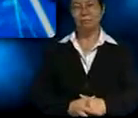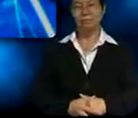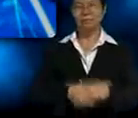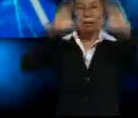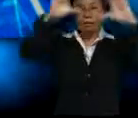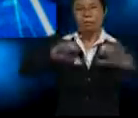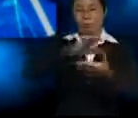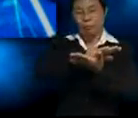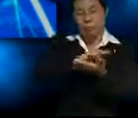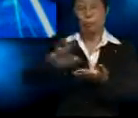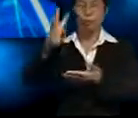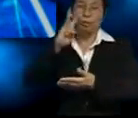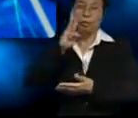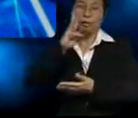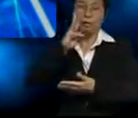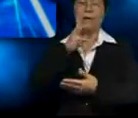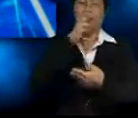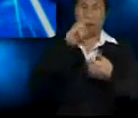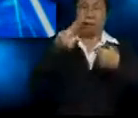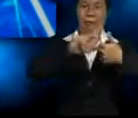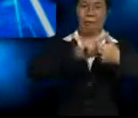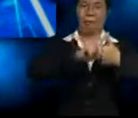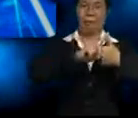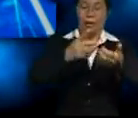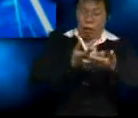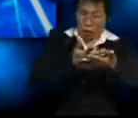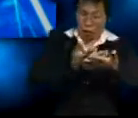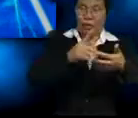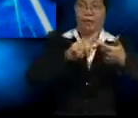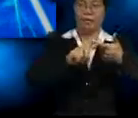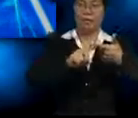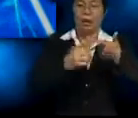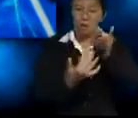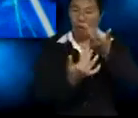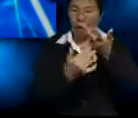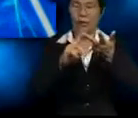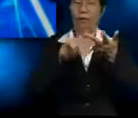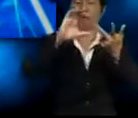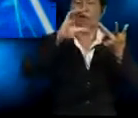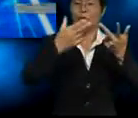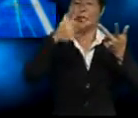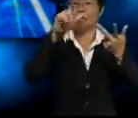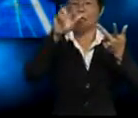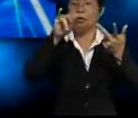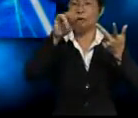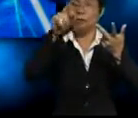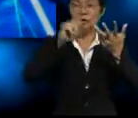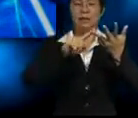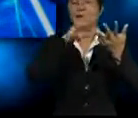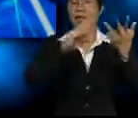The methods of purifying water are filtration, boiling, chlorination,